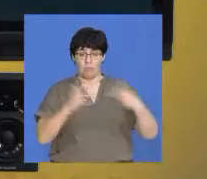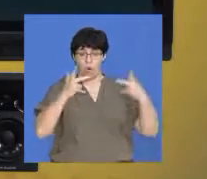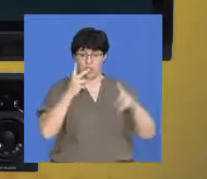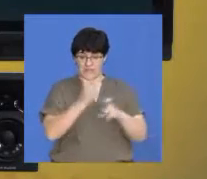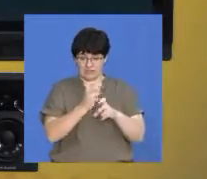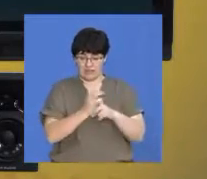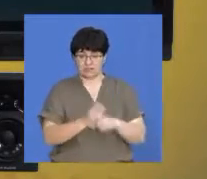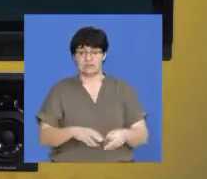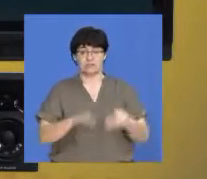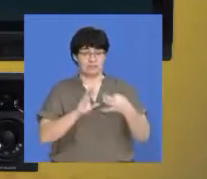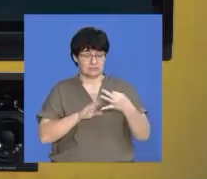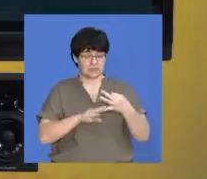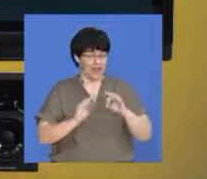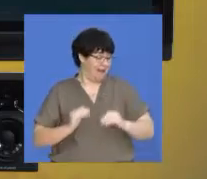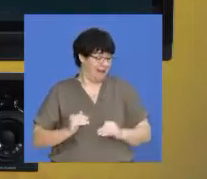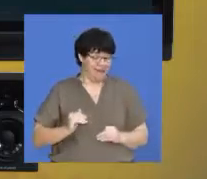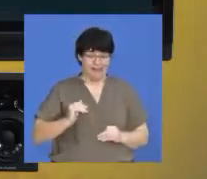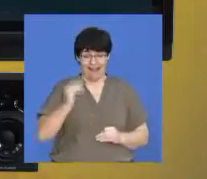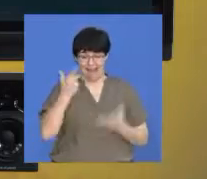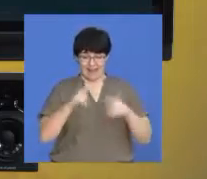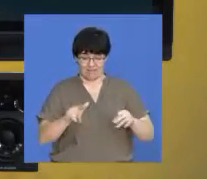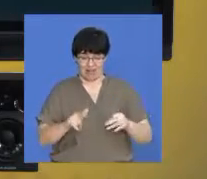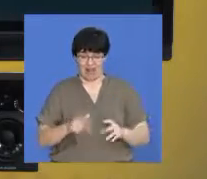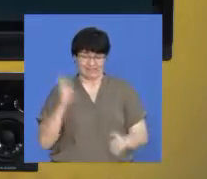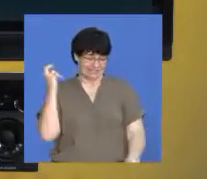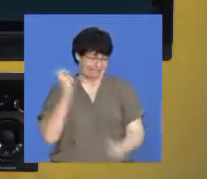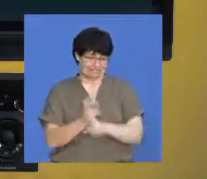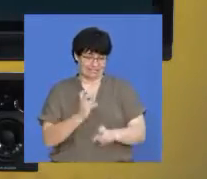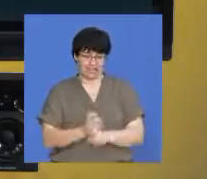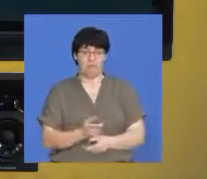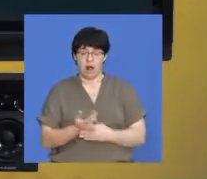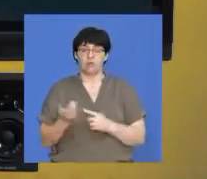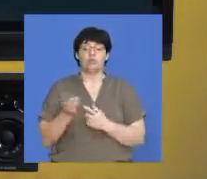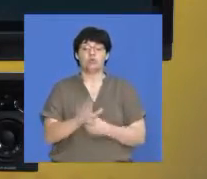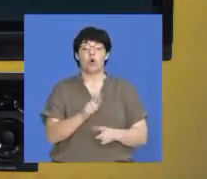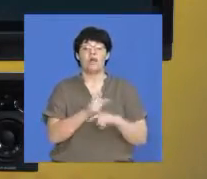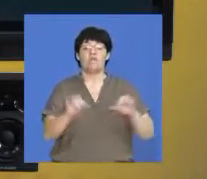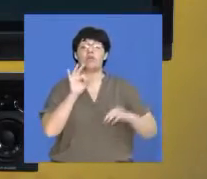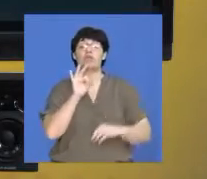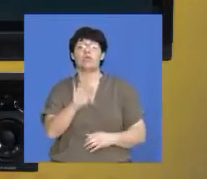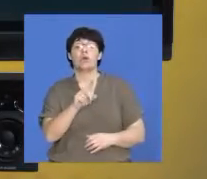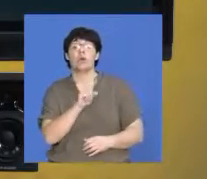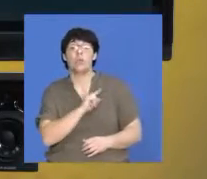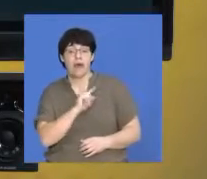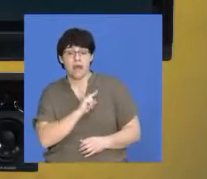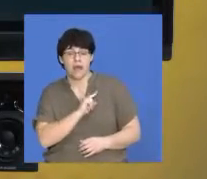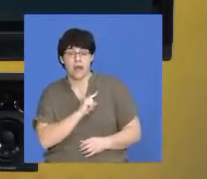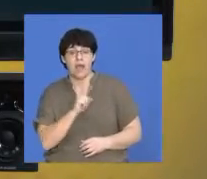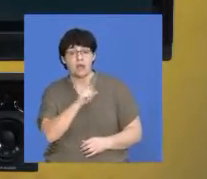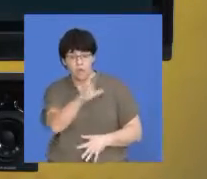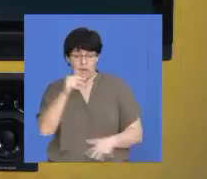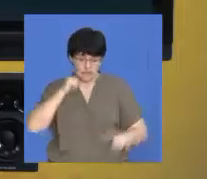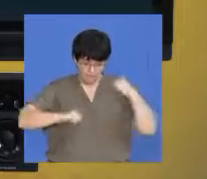then level 3 is the highest level. Now I'm only showing you level 3 because I want you all to perform at that level. This